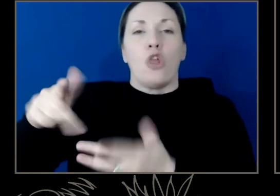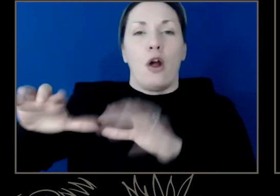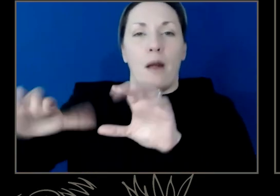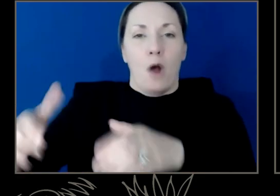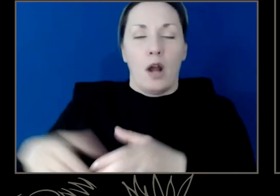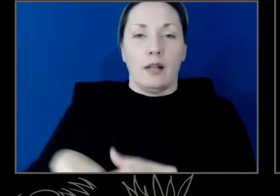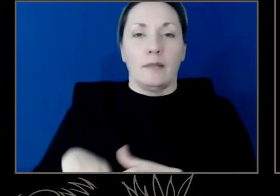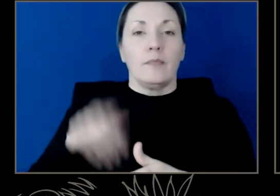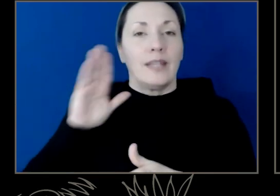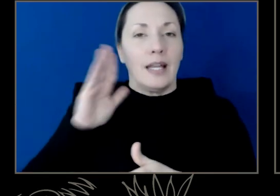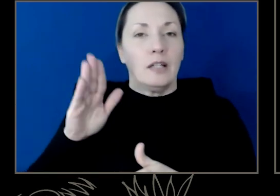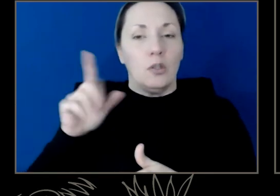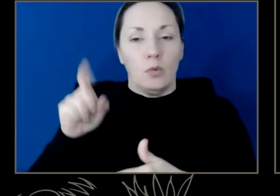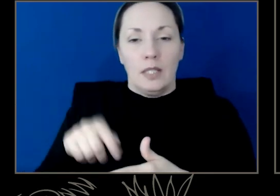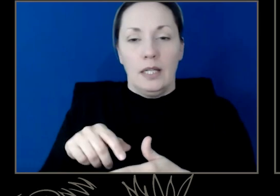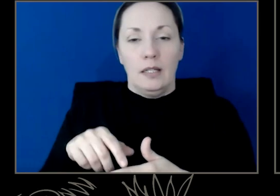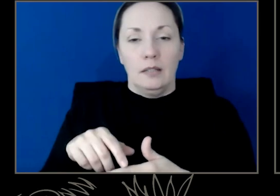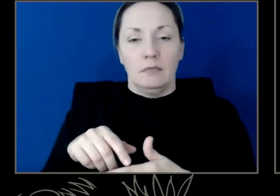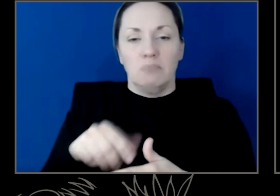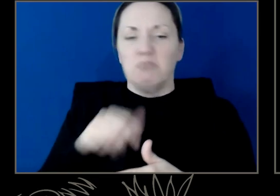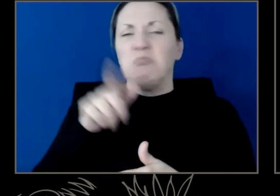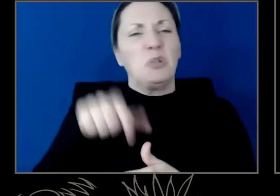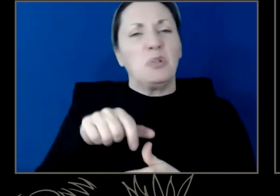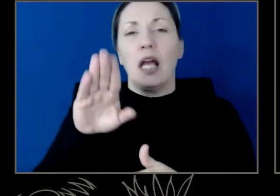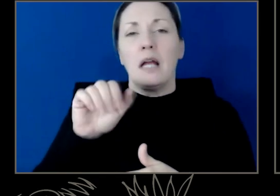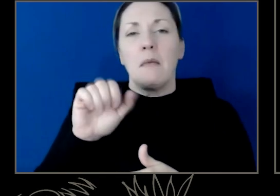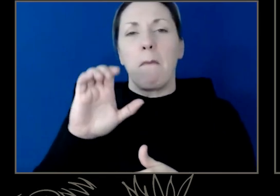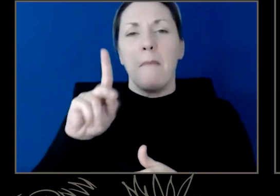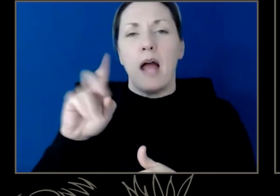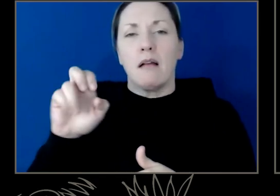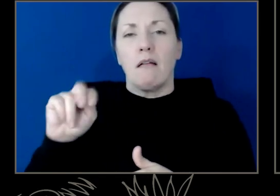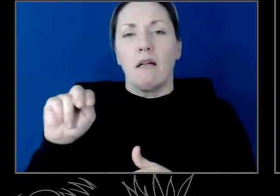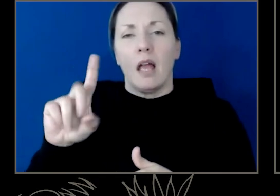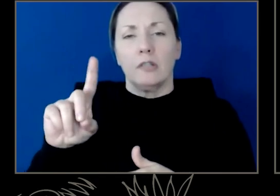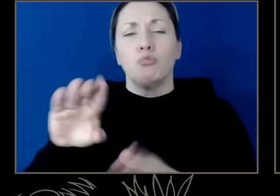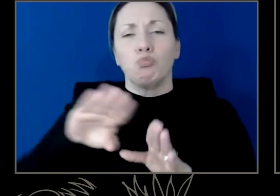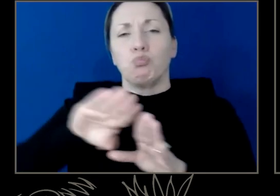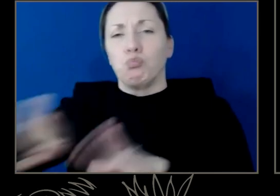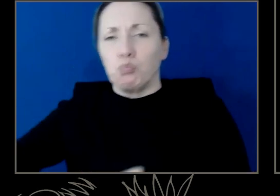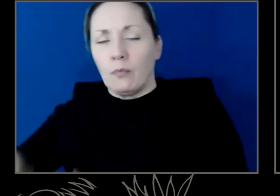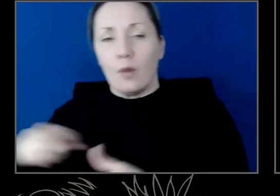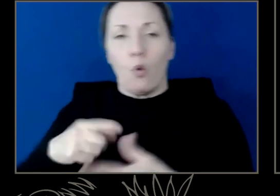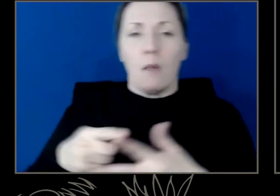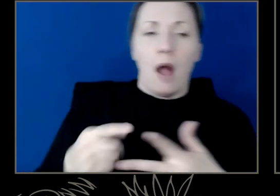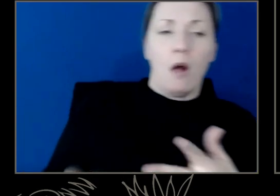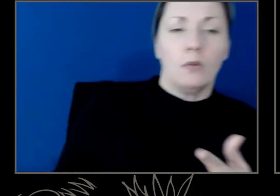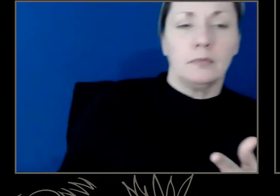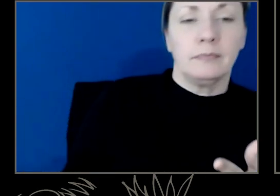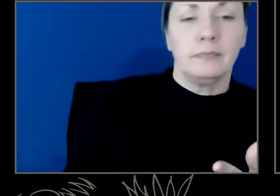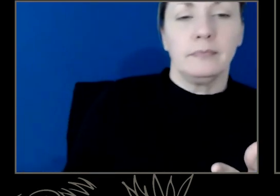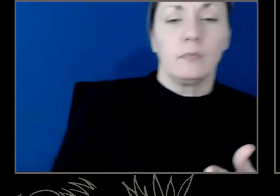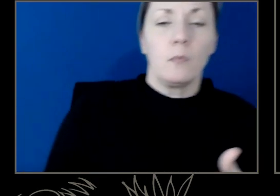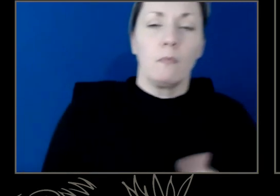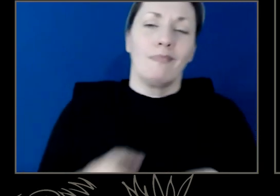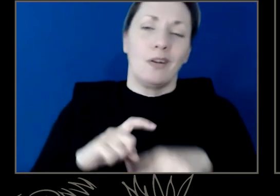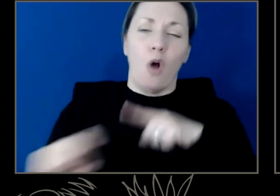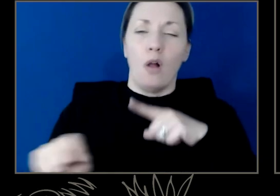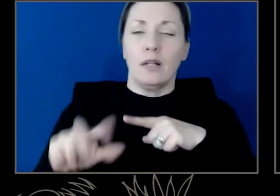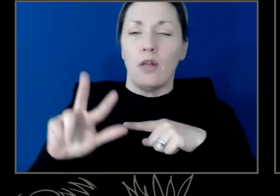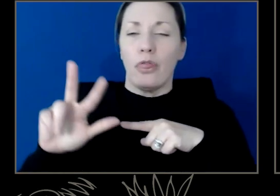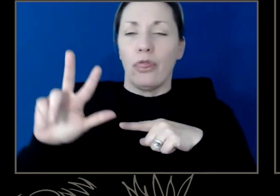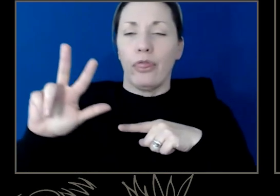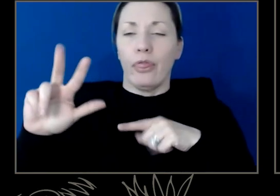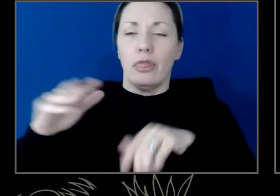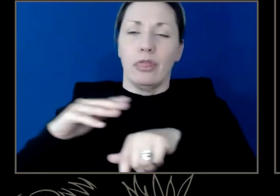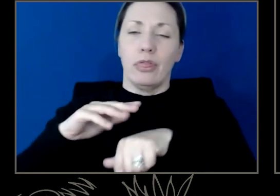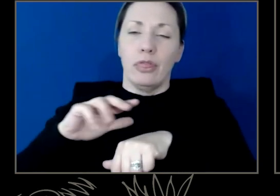you wouldn't need your own backend for this. What about calling third-party APIs? Well, that's